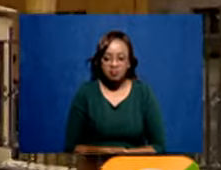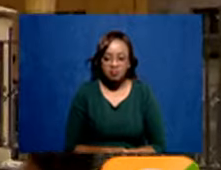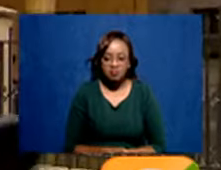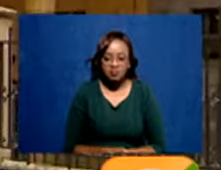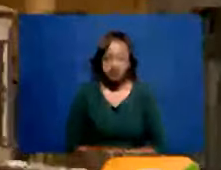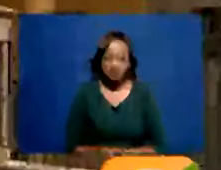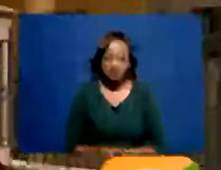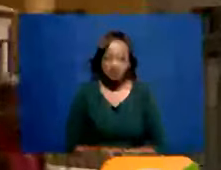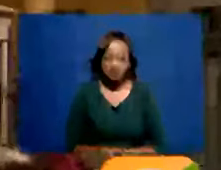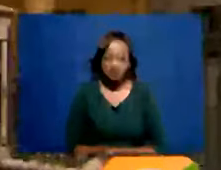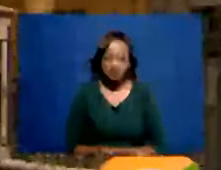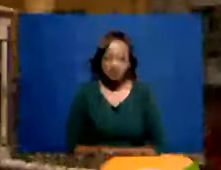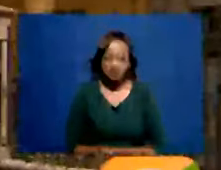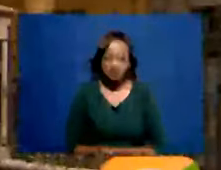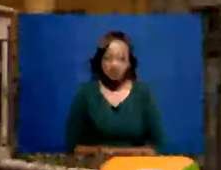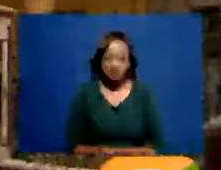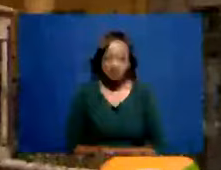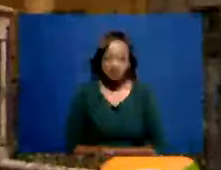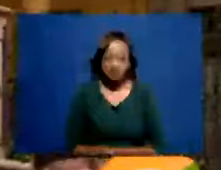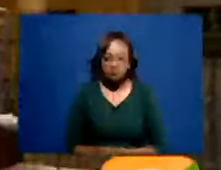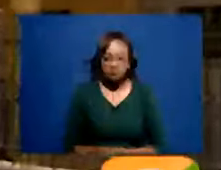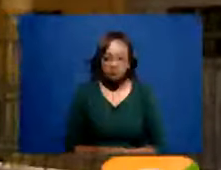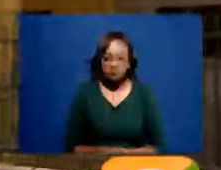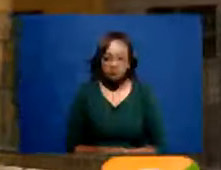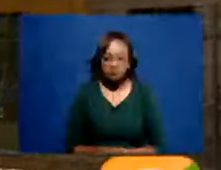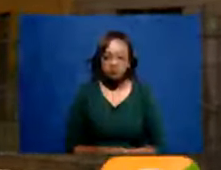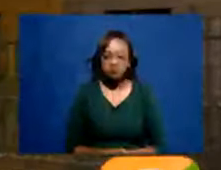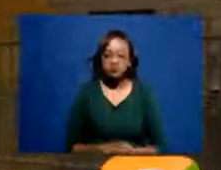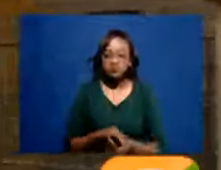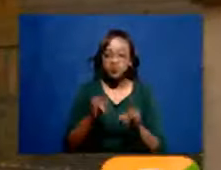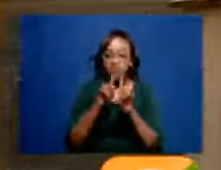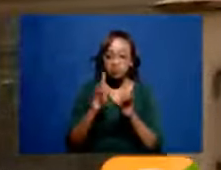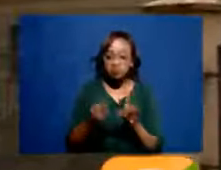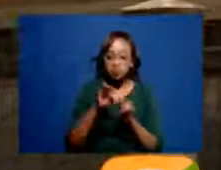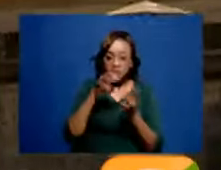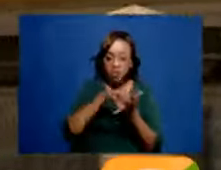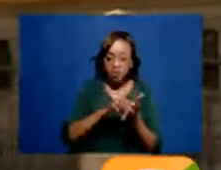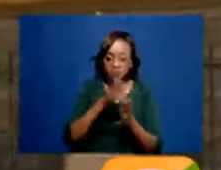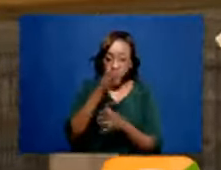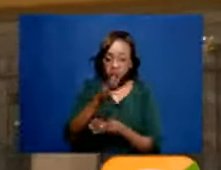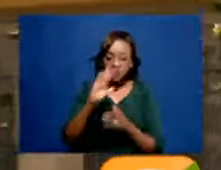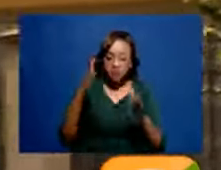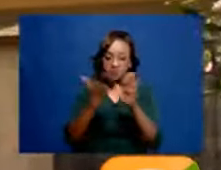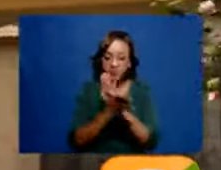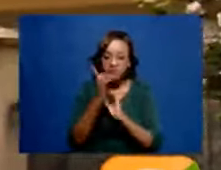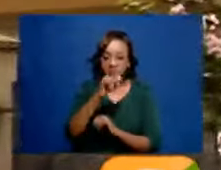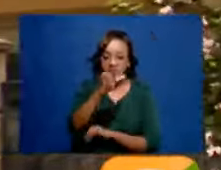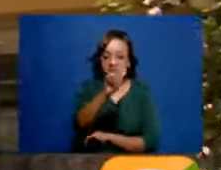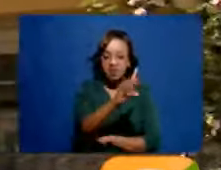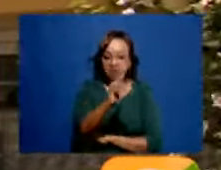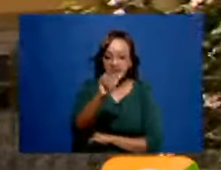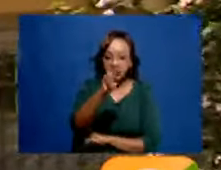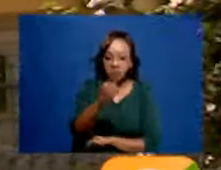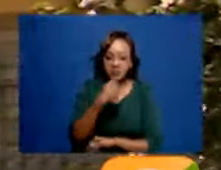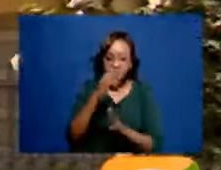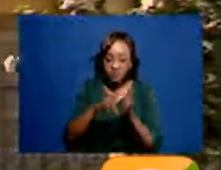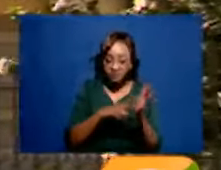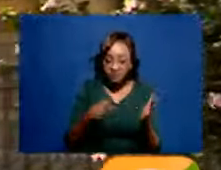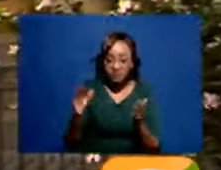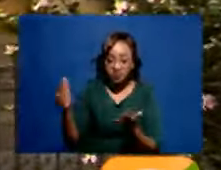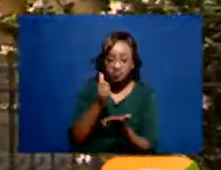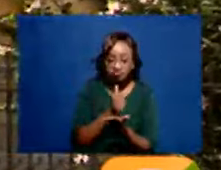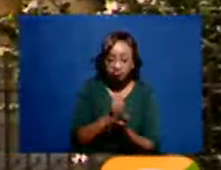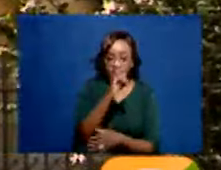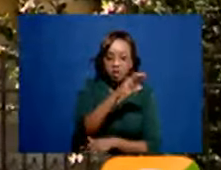law. The High Court's decision, brought about by a case filed by Aden Mohammed, who claimed that failure to recruit IBC commissioners